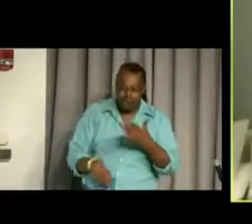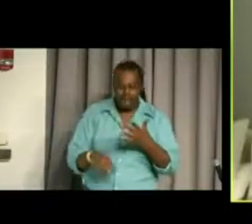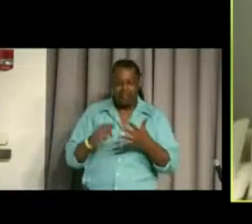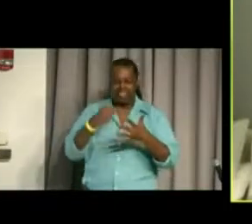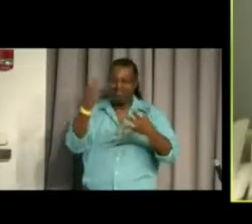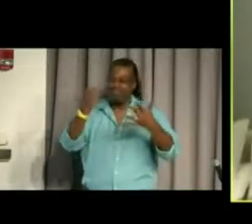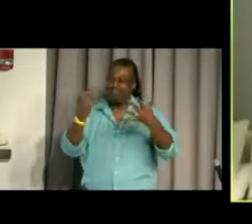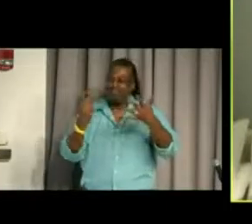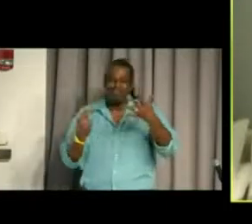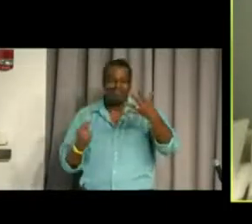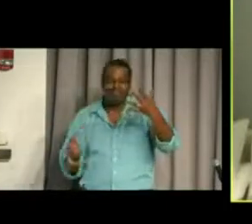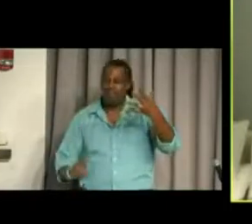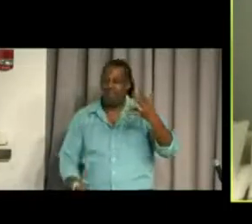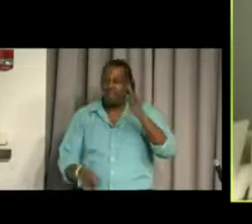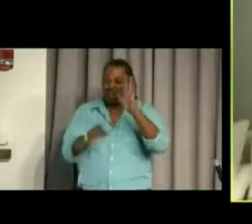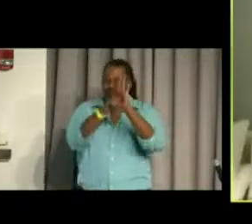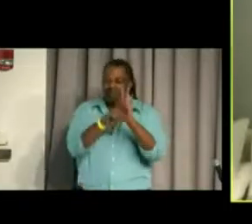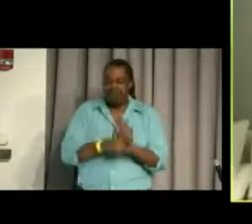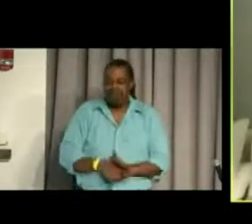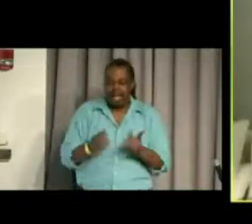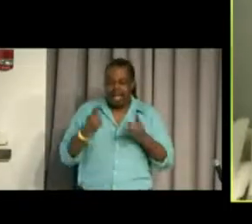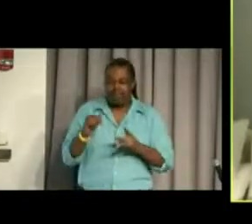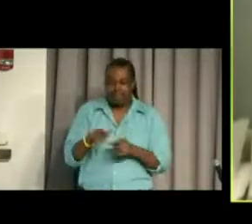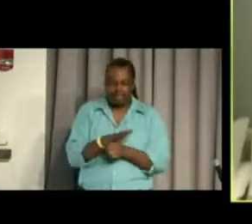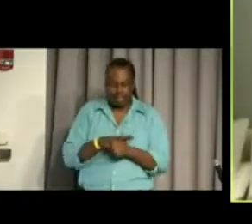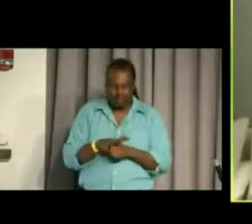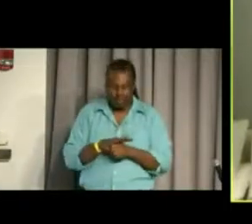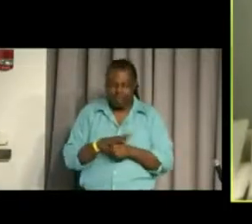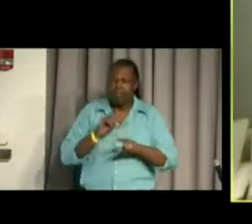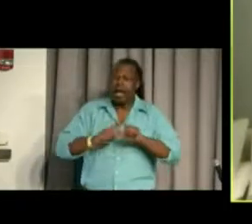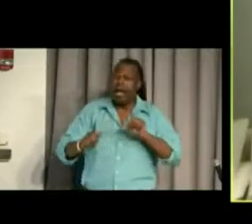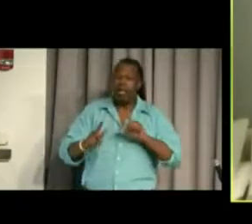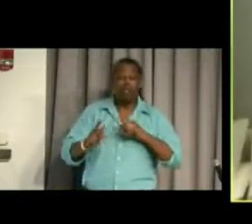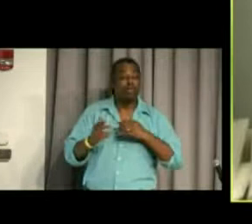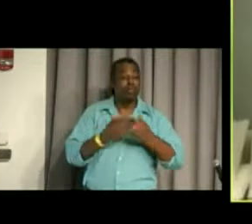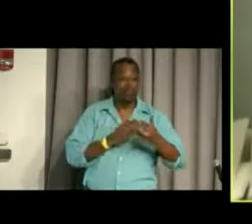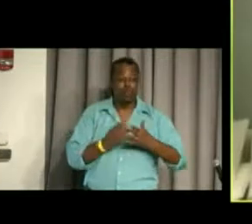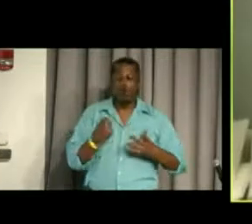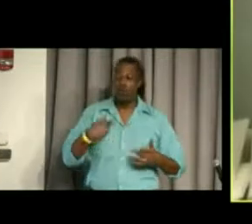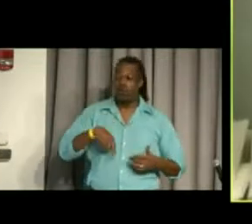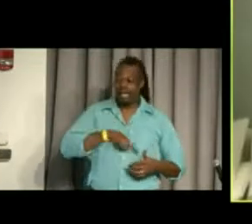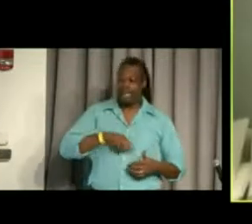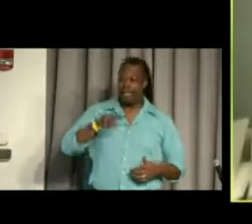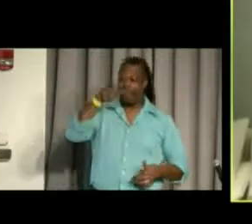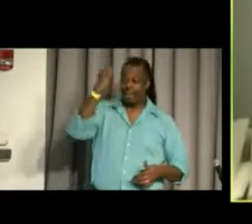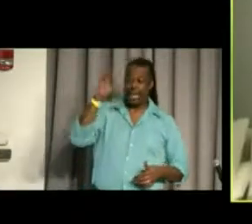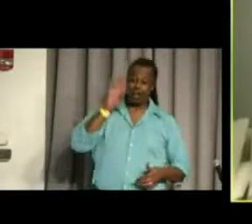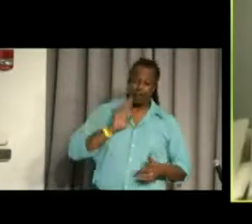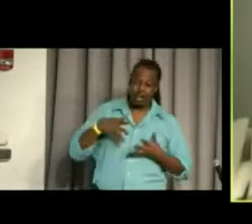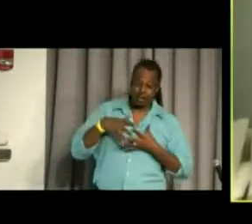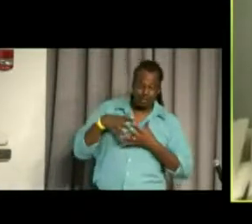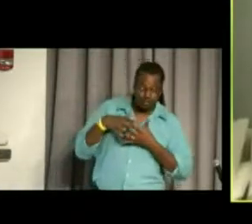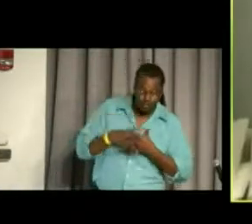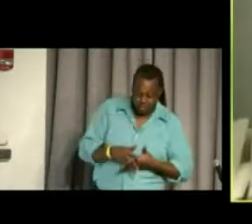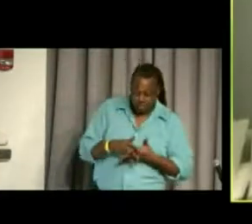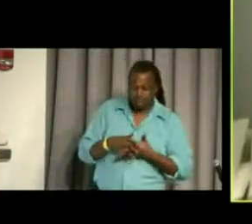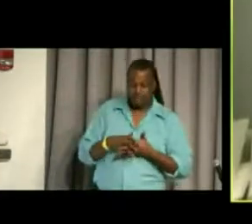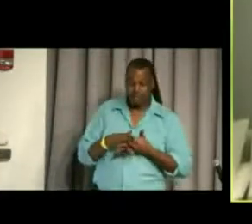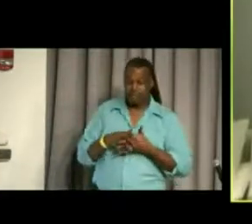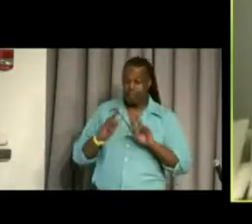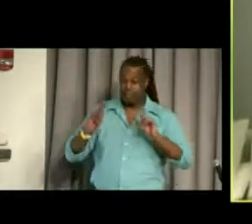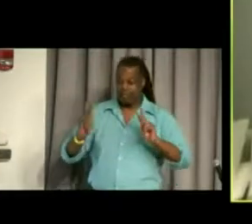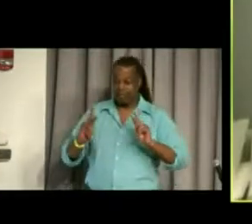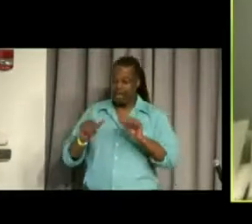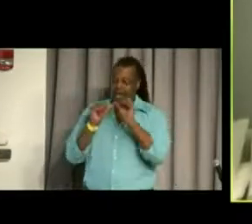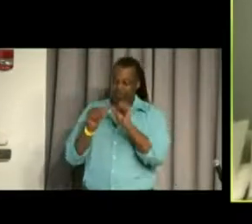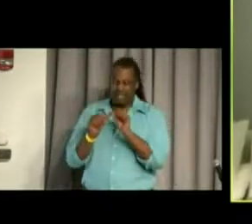and unattainable healthcare. Despite these barriers, we, Black, Brown, Indigenous, and poor Mississippians have